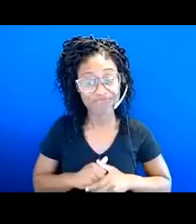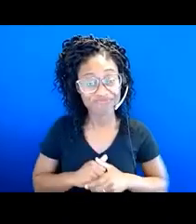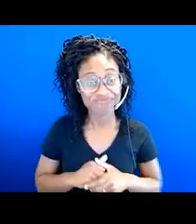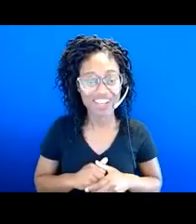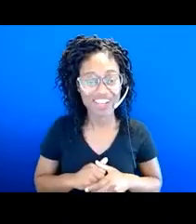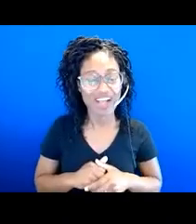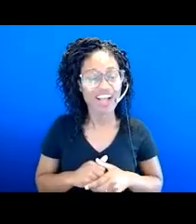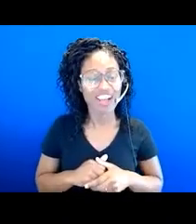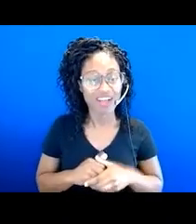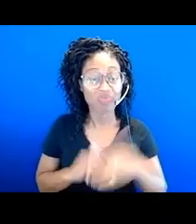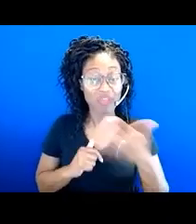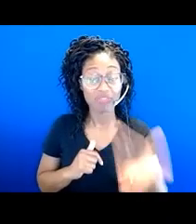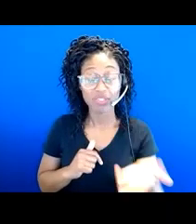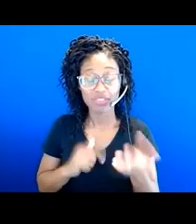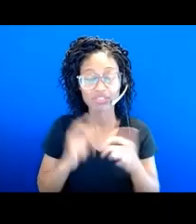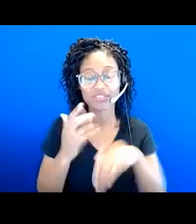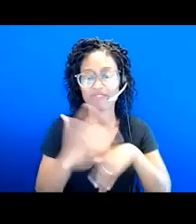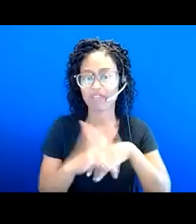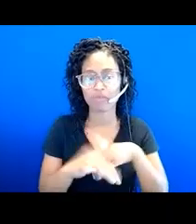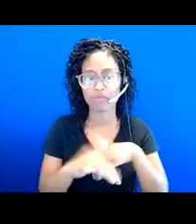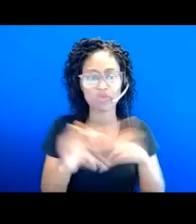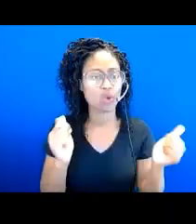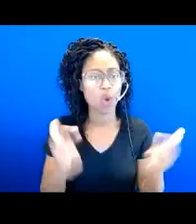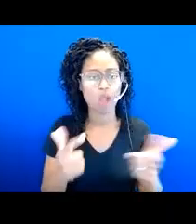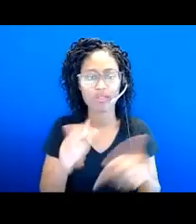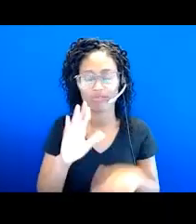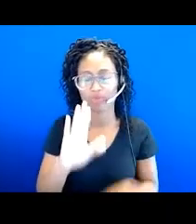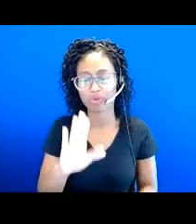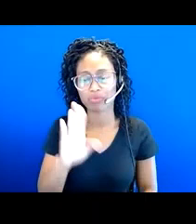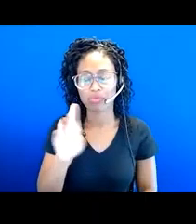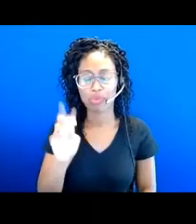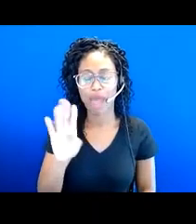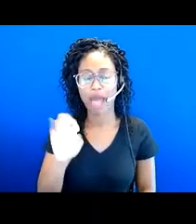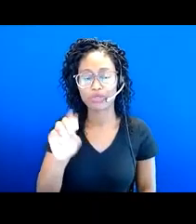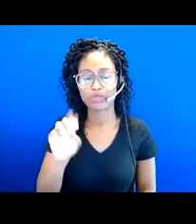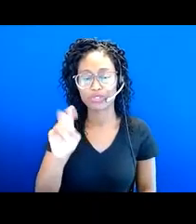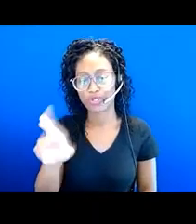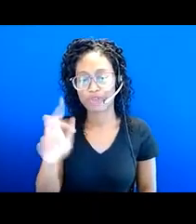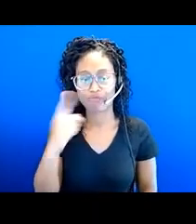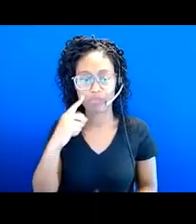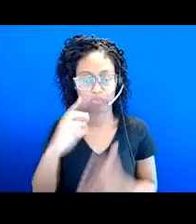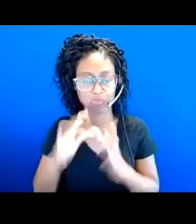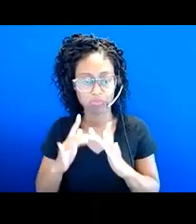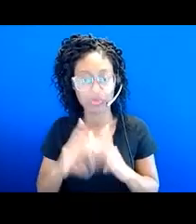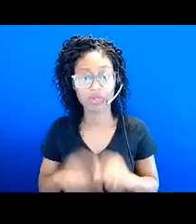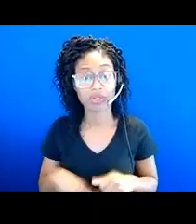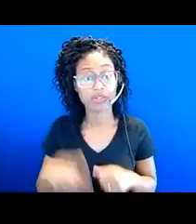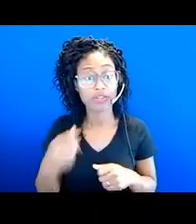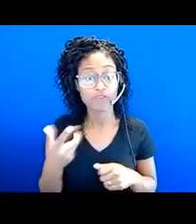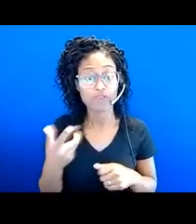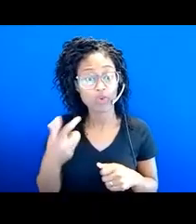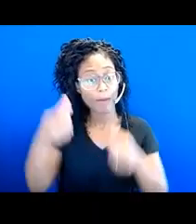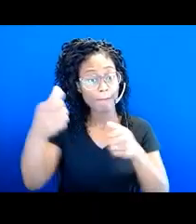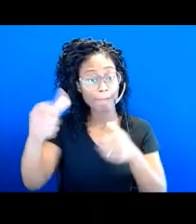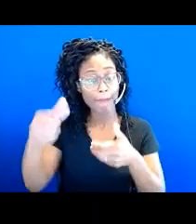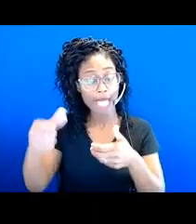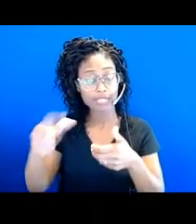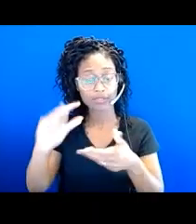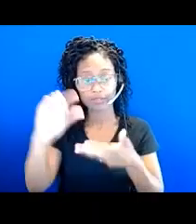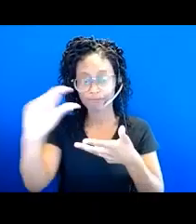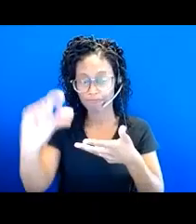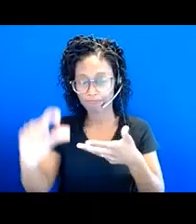is available in all the major browsers. There are a number of buttons here you'll see that you can add to